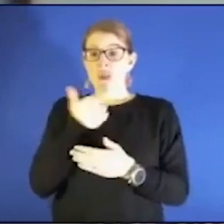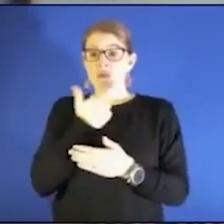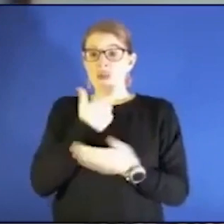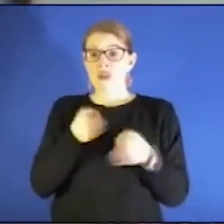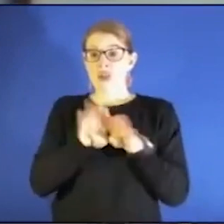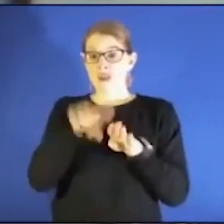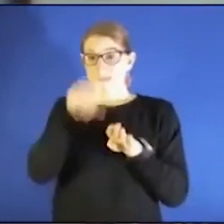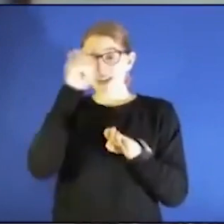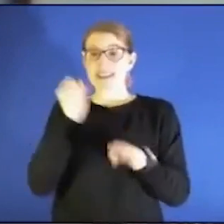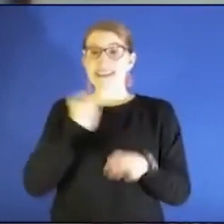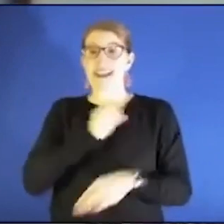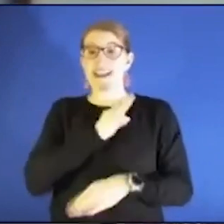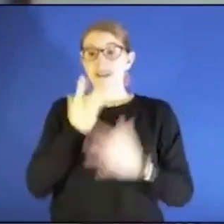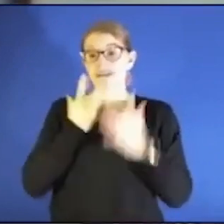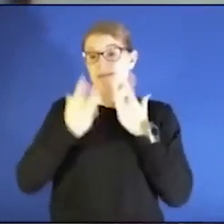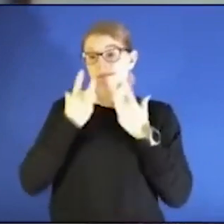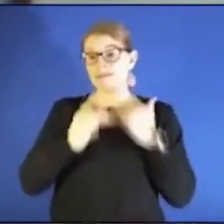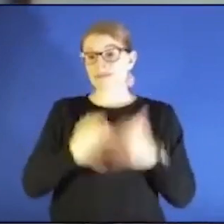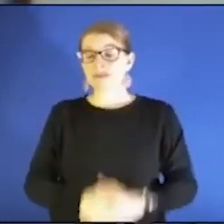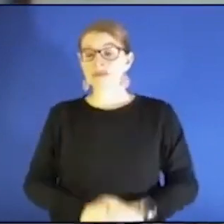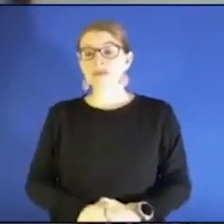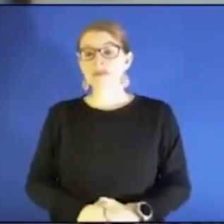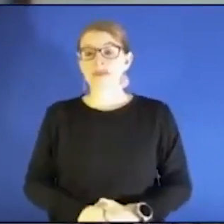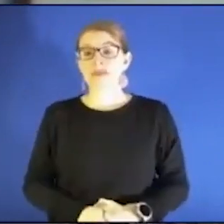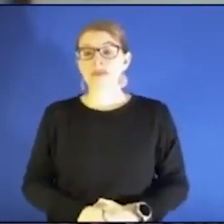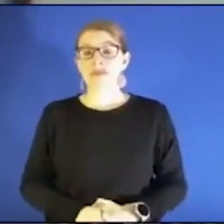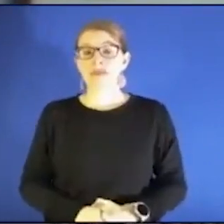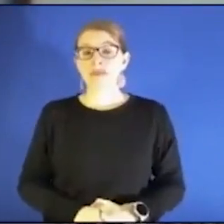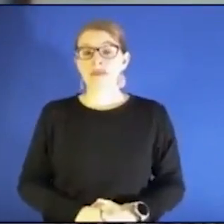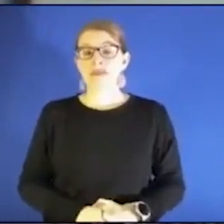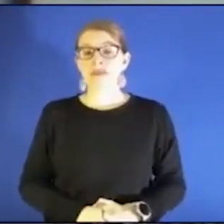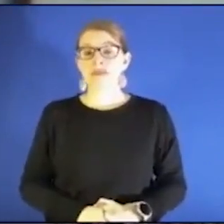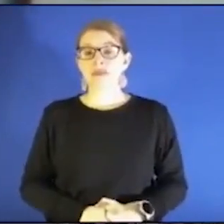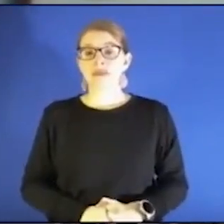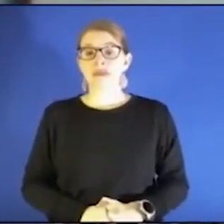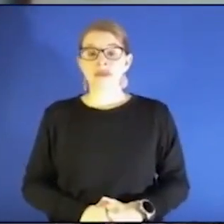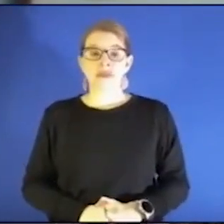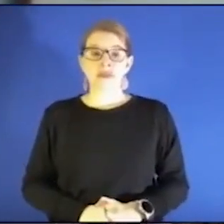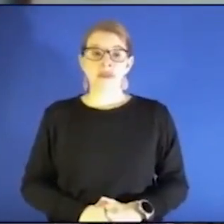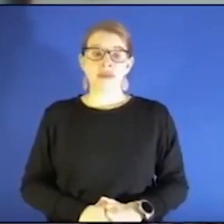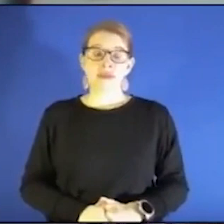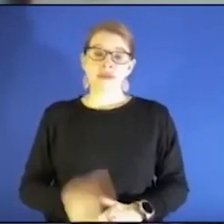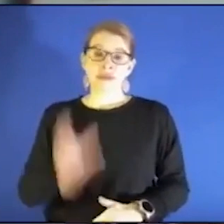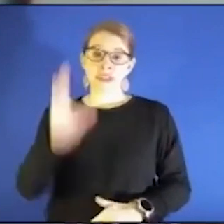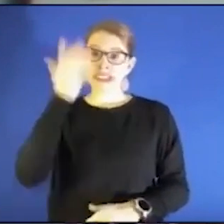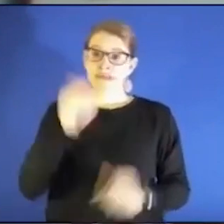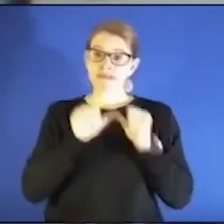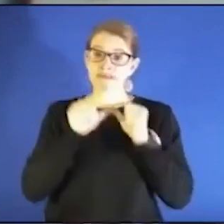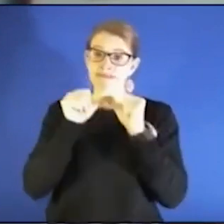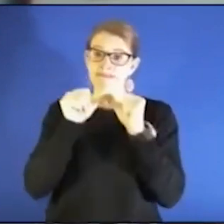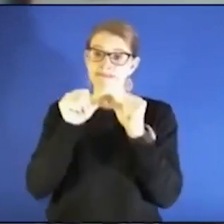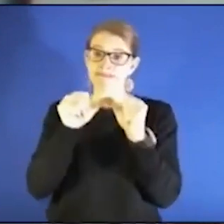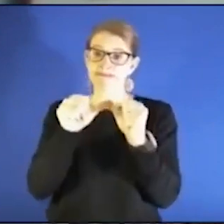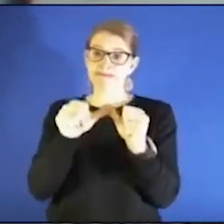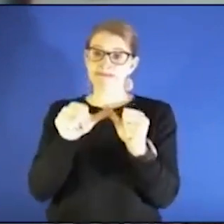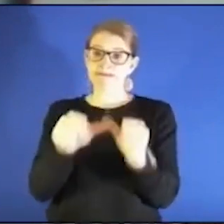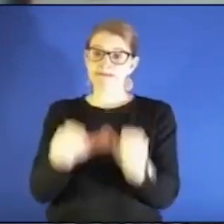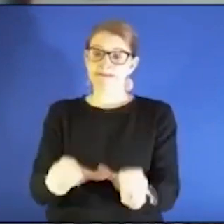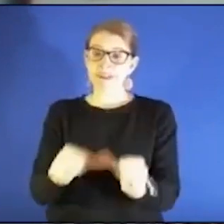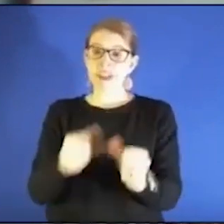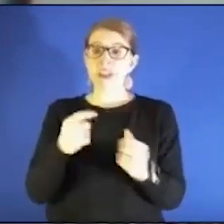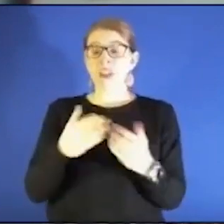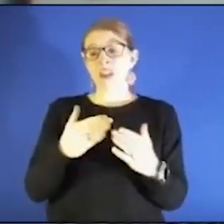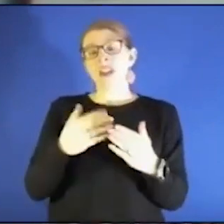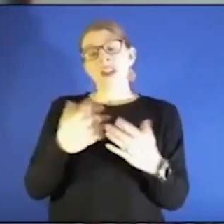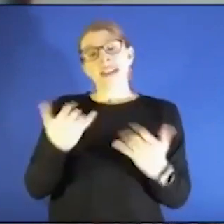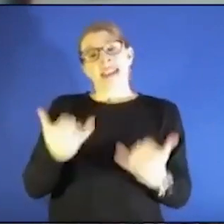staffing shortages. And that seems to be happening still as we enter restaurant week. So we're a